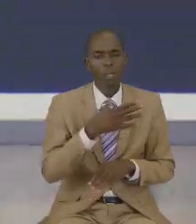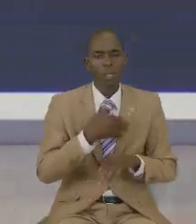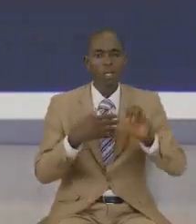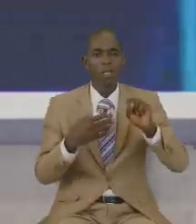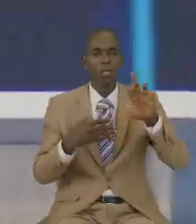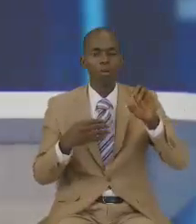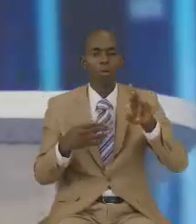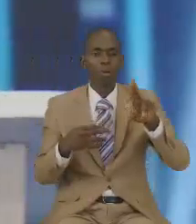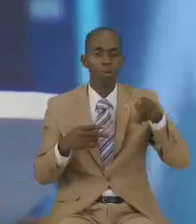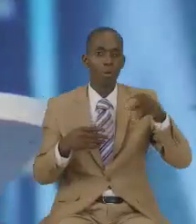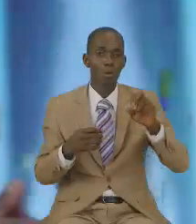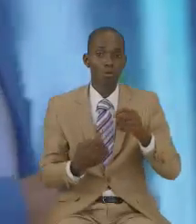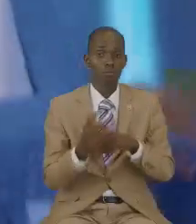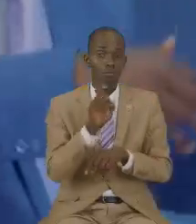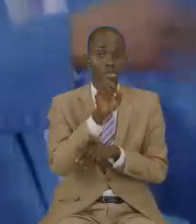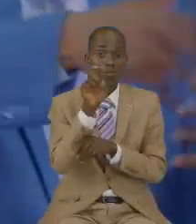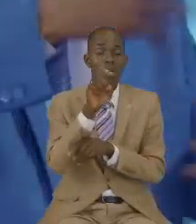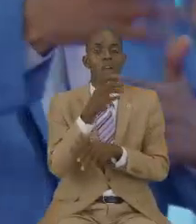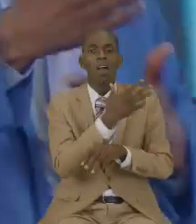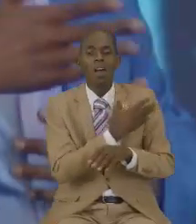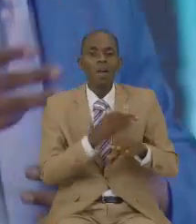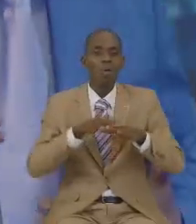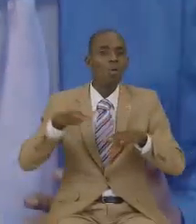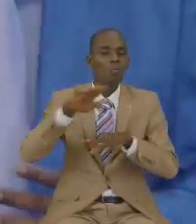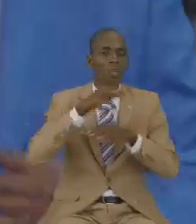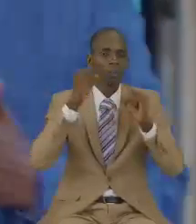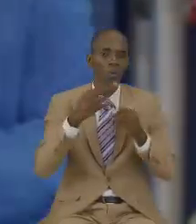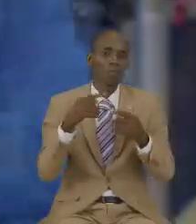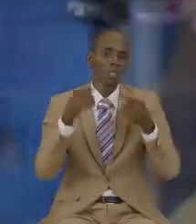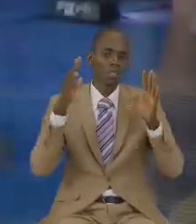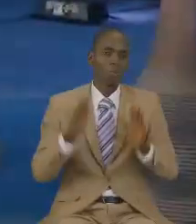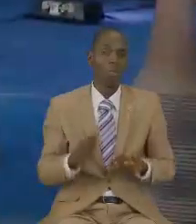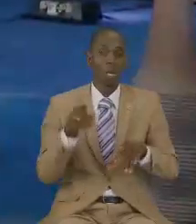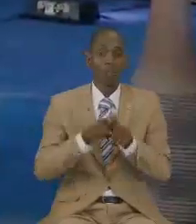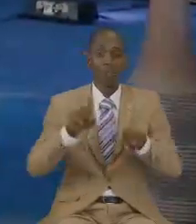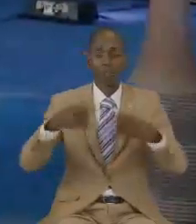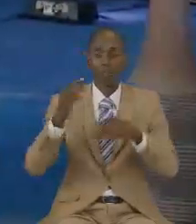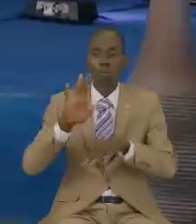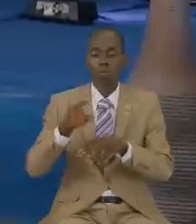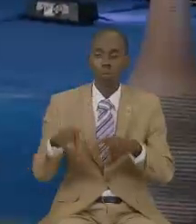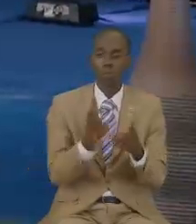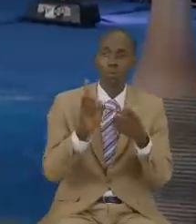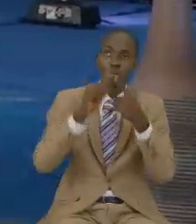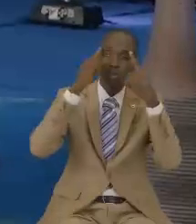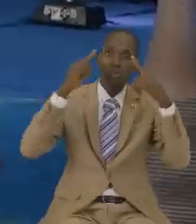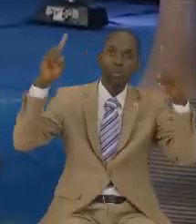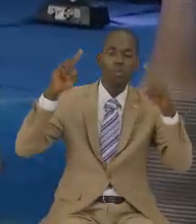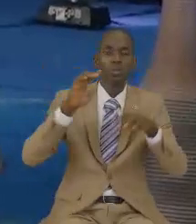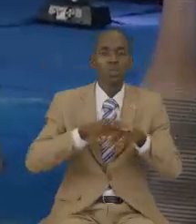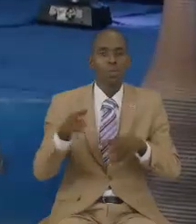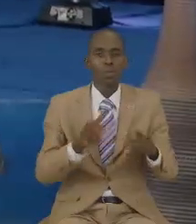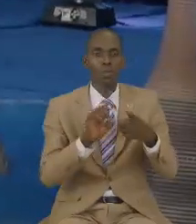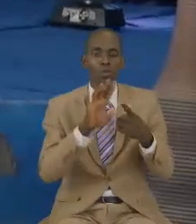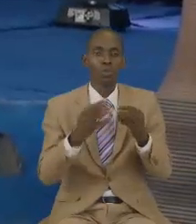the power of the enemy. And on your way to success, on your way to achievement, on your way to your